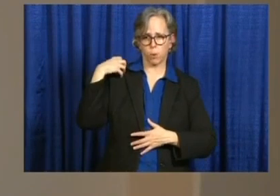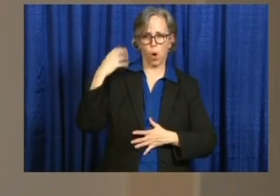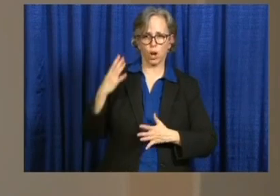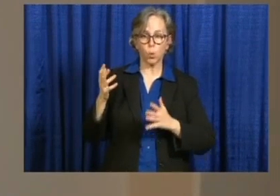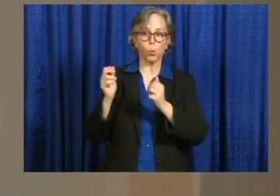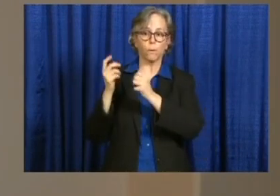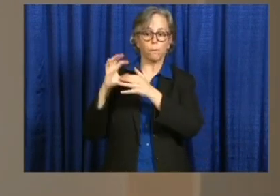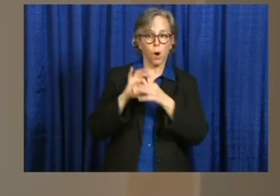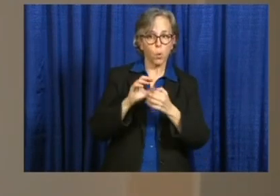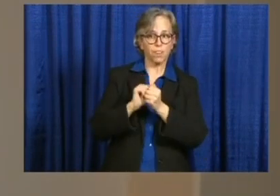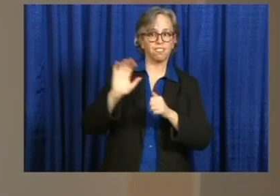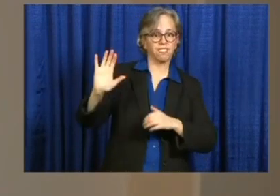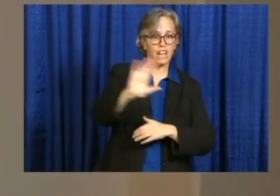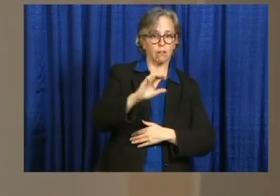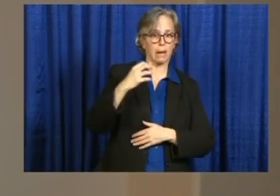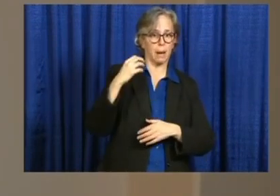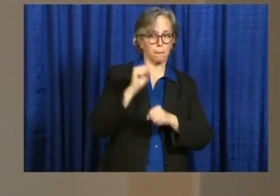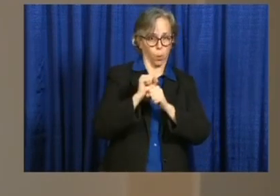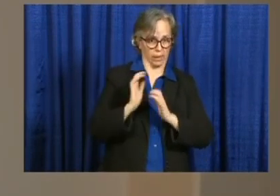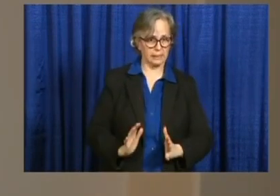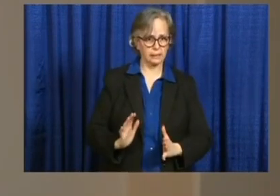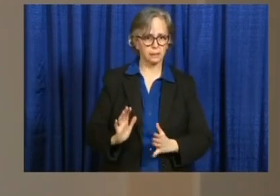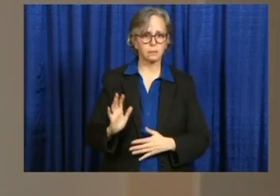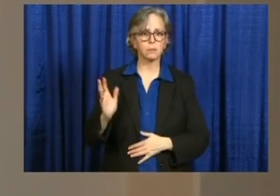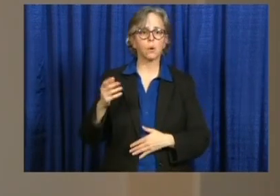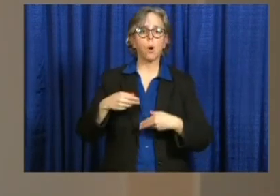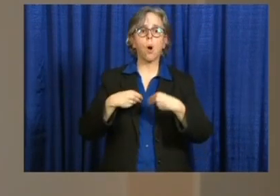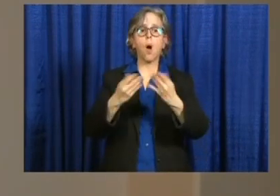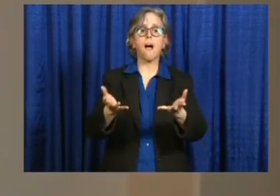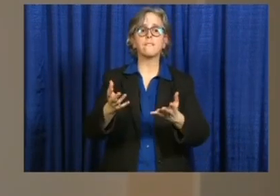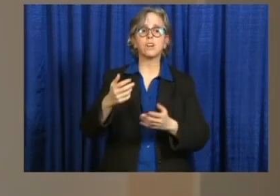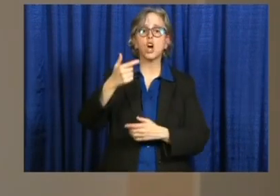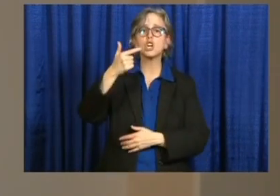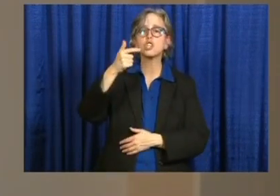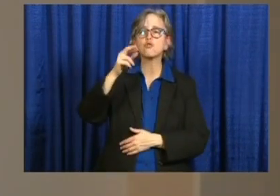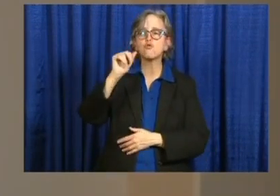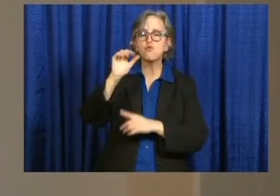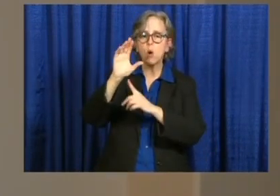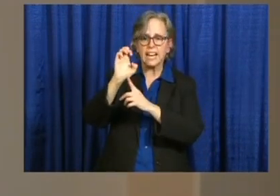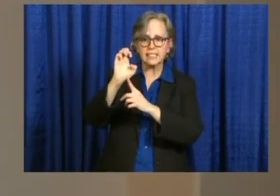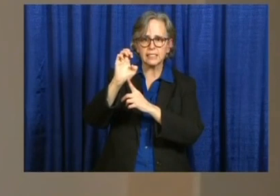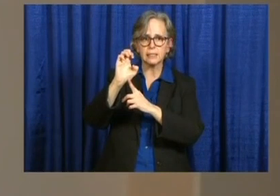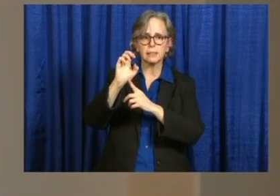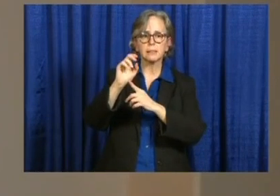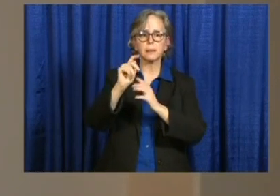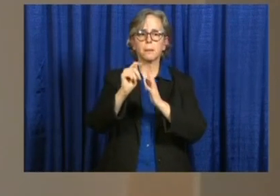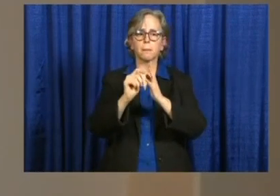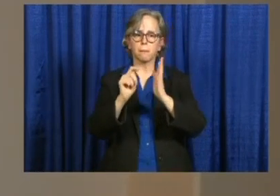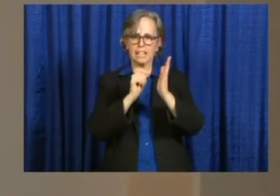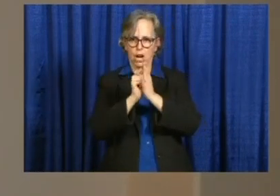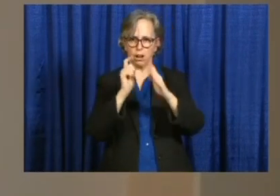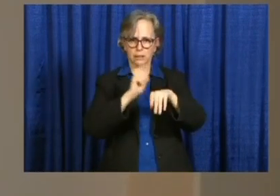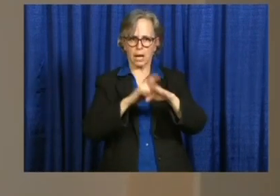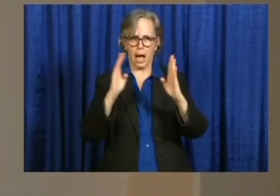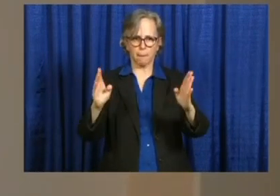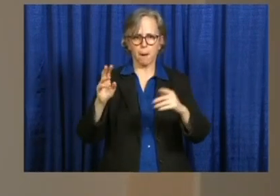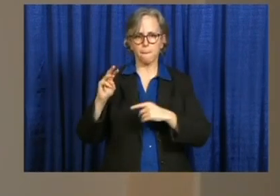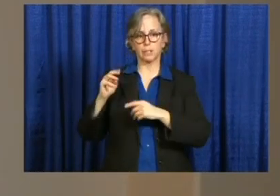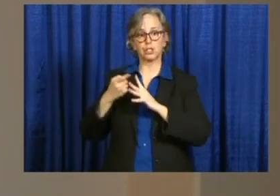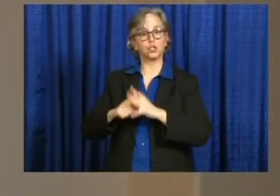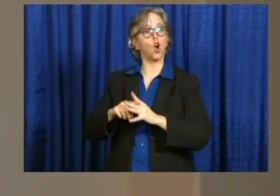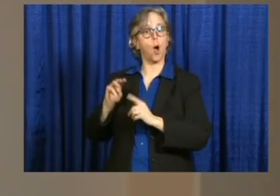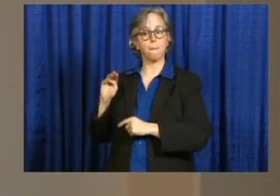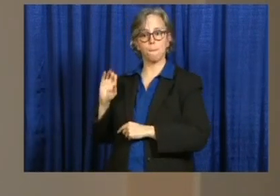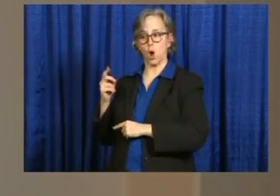the 20th for employers who can't pay their premiums as a result of the emergency declaration and the subsequent orders. Health